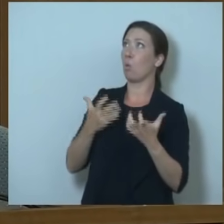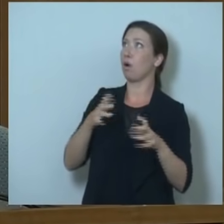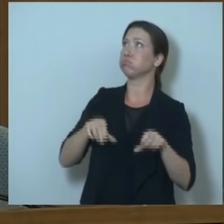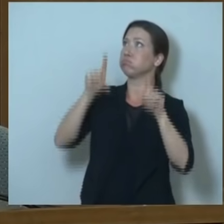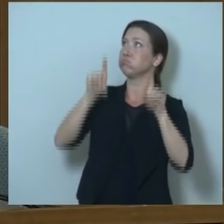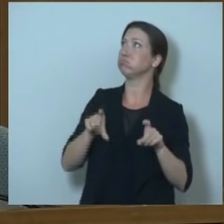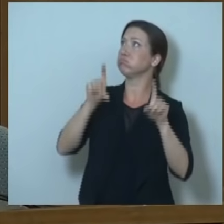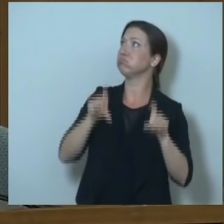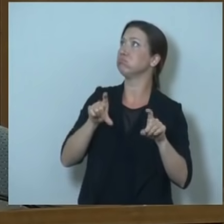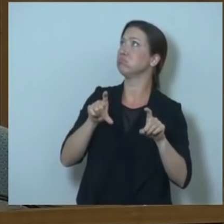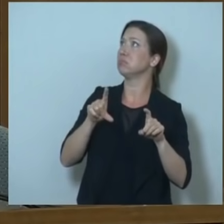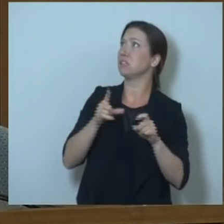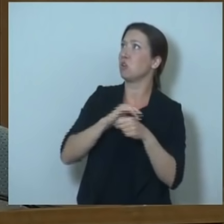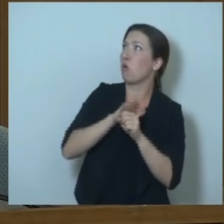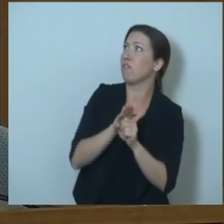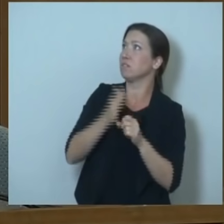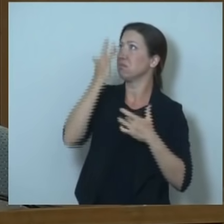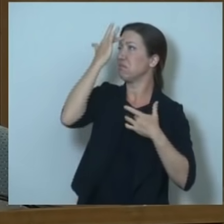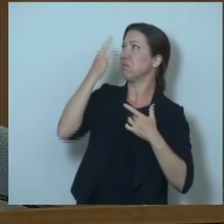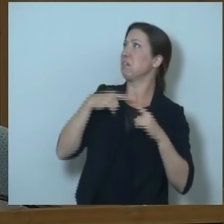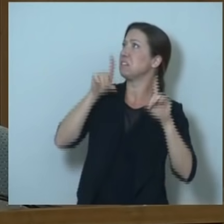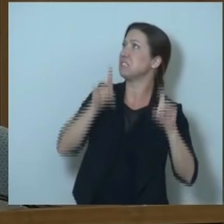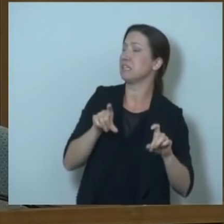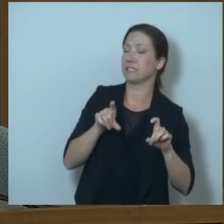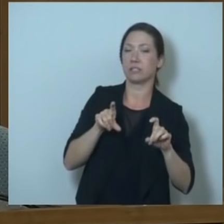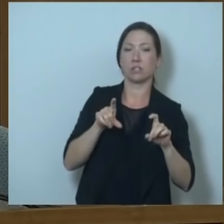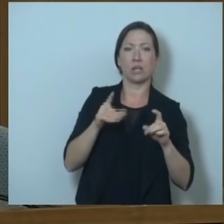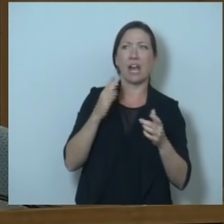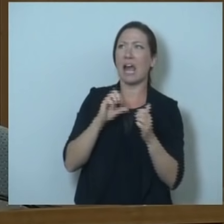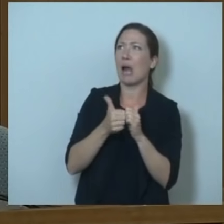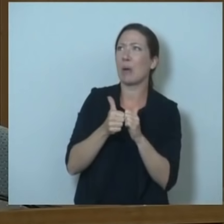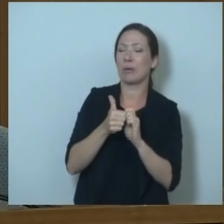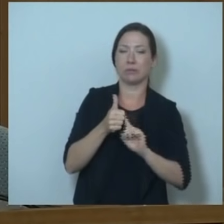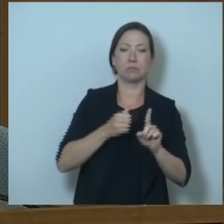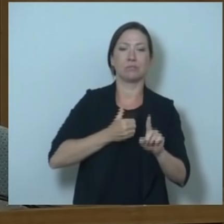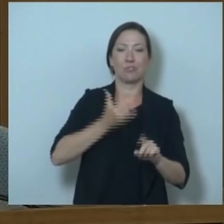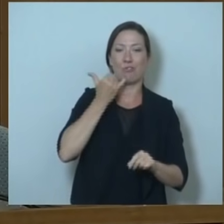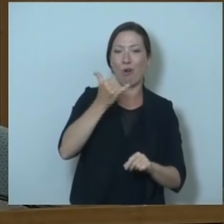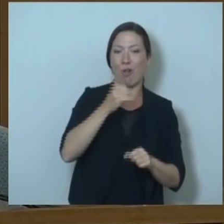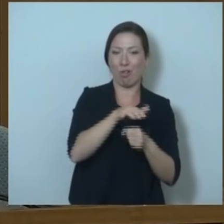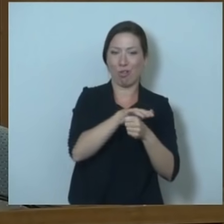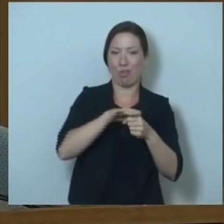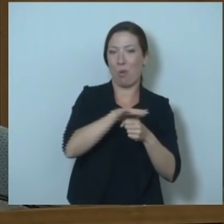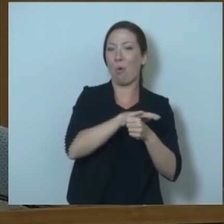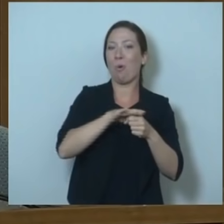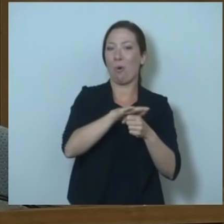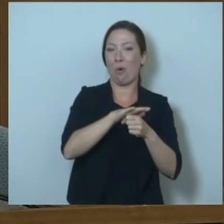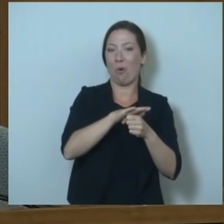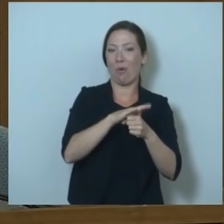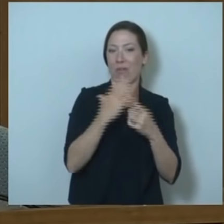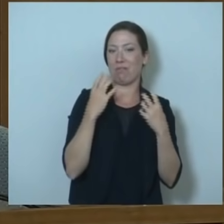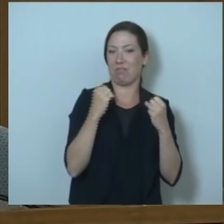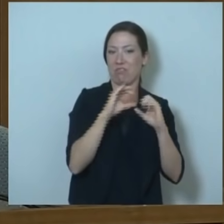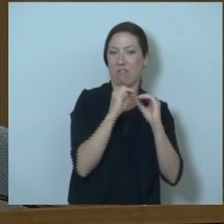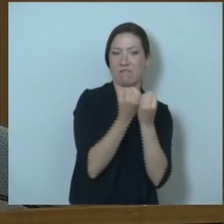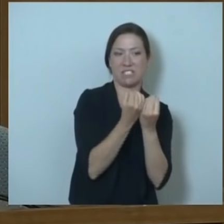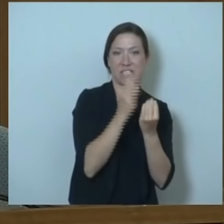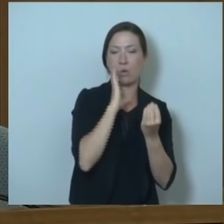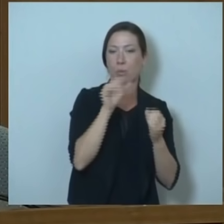can call your local public health office and they will schedule a test for you. Or you can call our